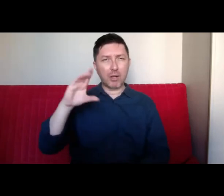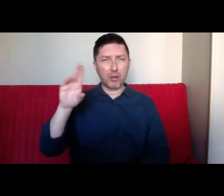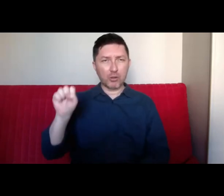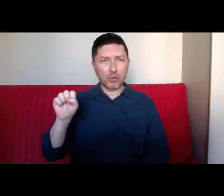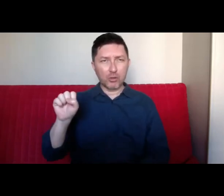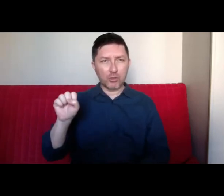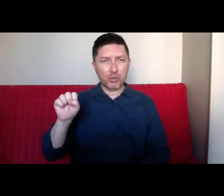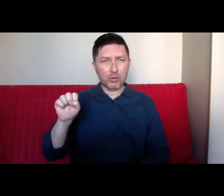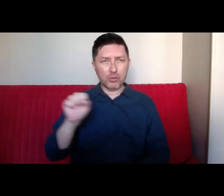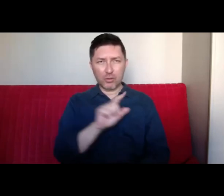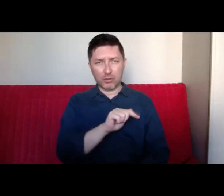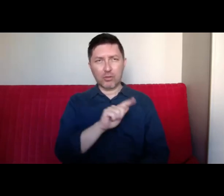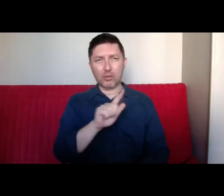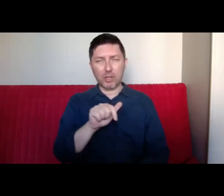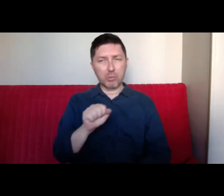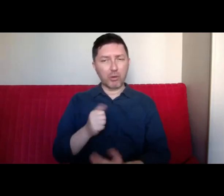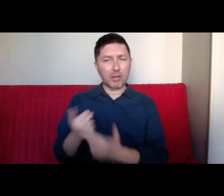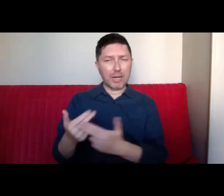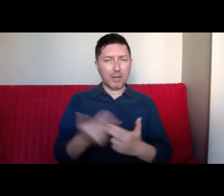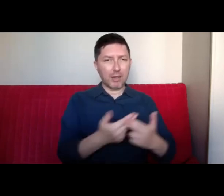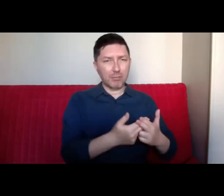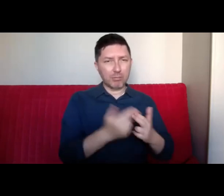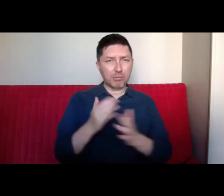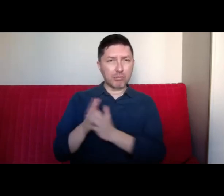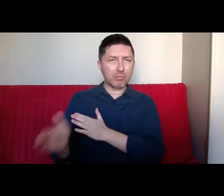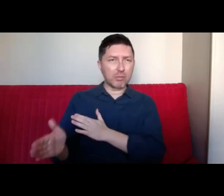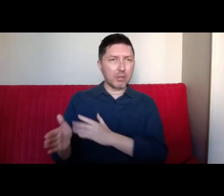that. And it's what happened about the